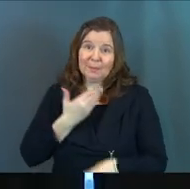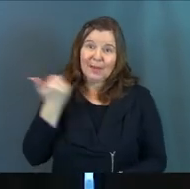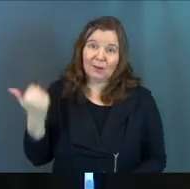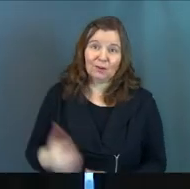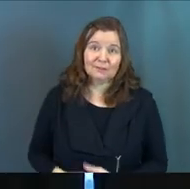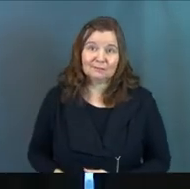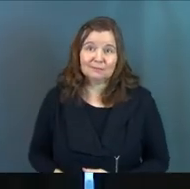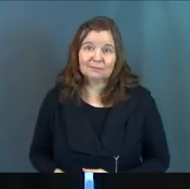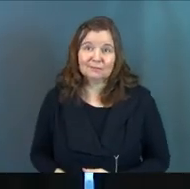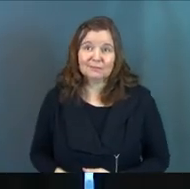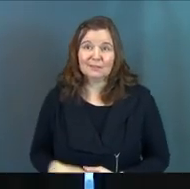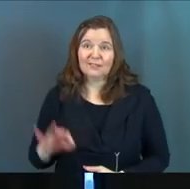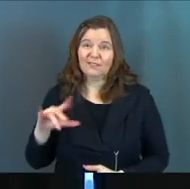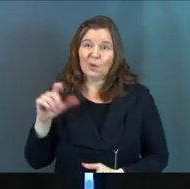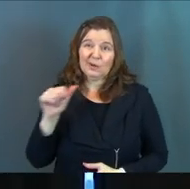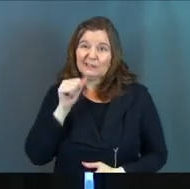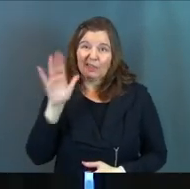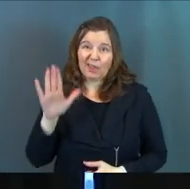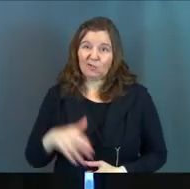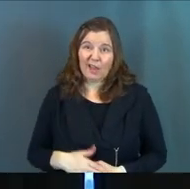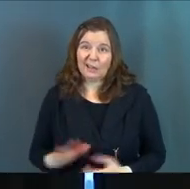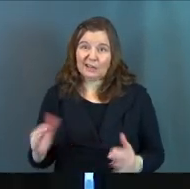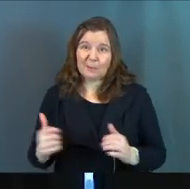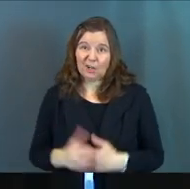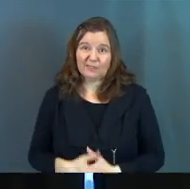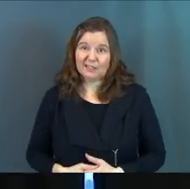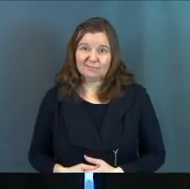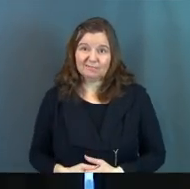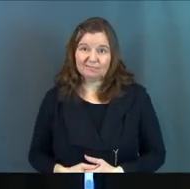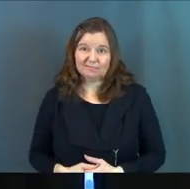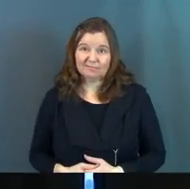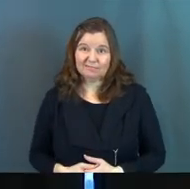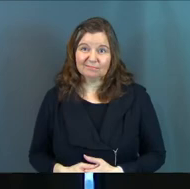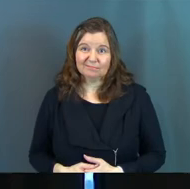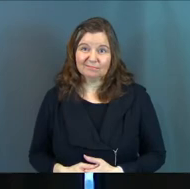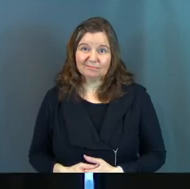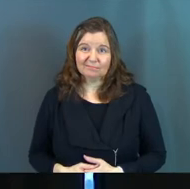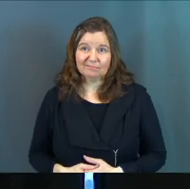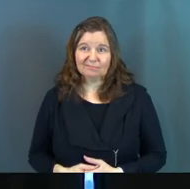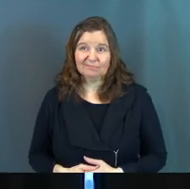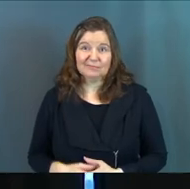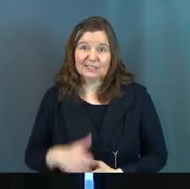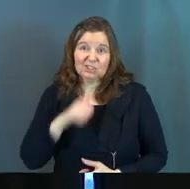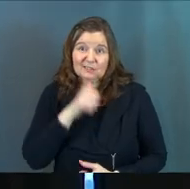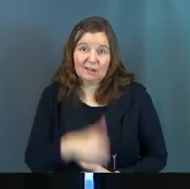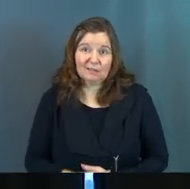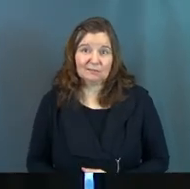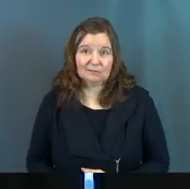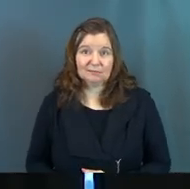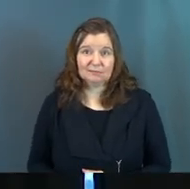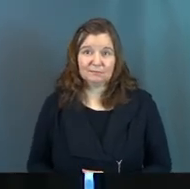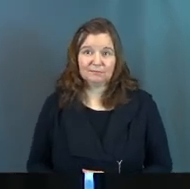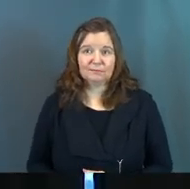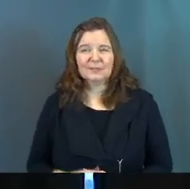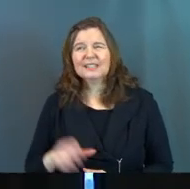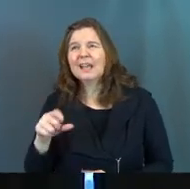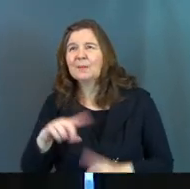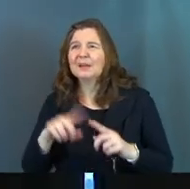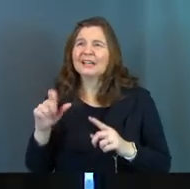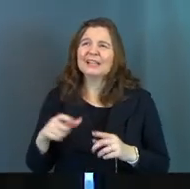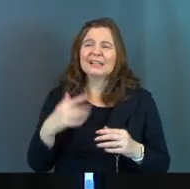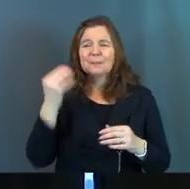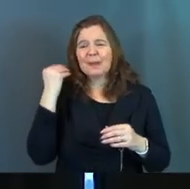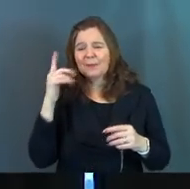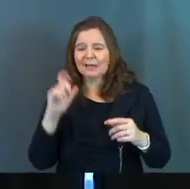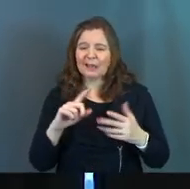better. Florida isn't that great comparatively. It just isn't. And you're like, yeah, but I need